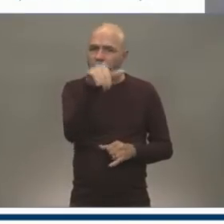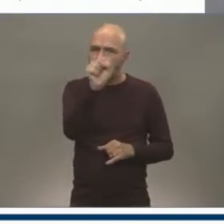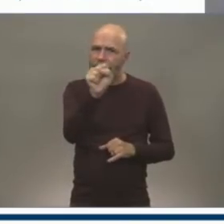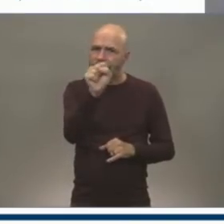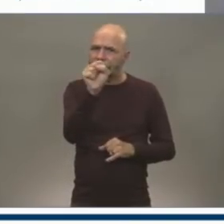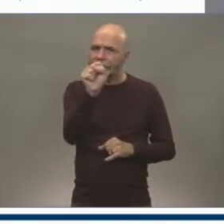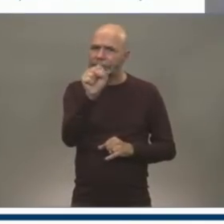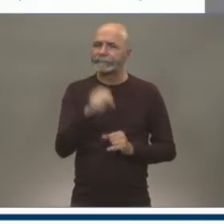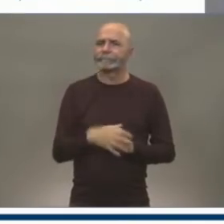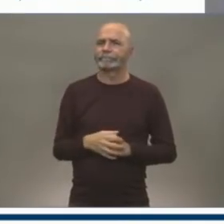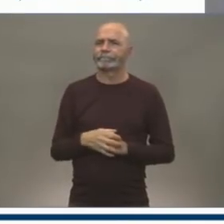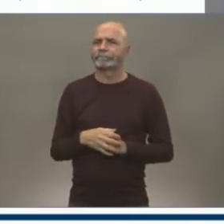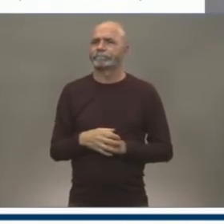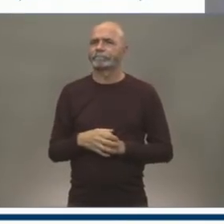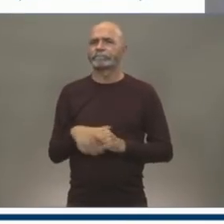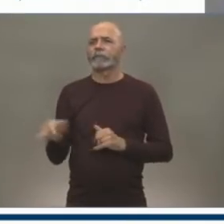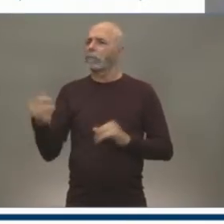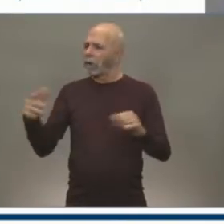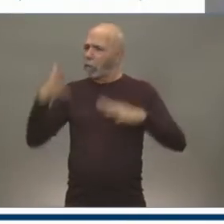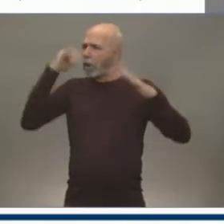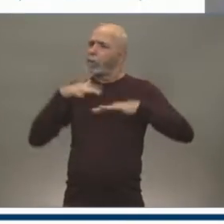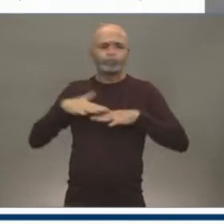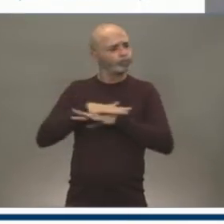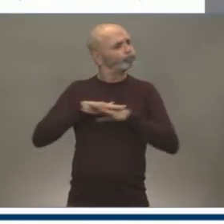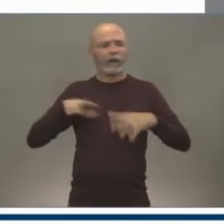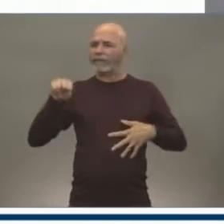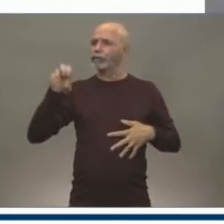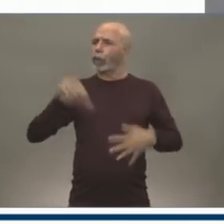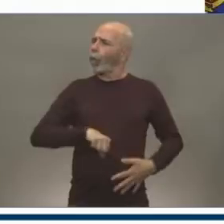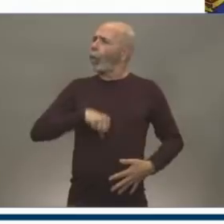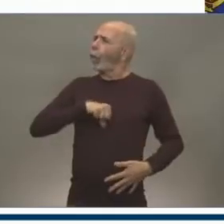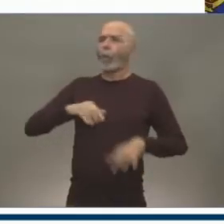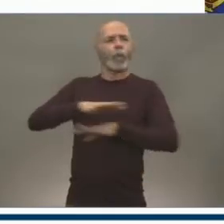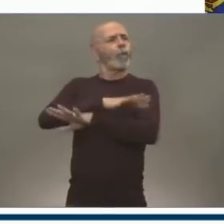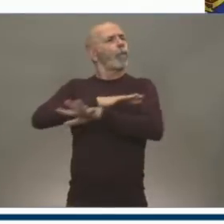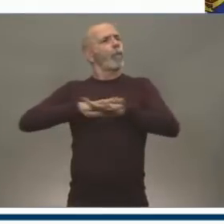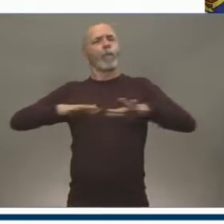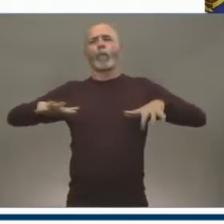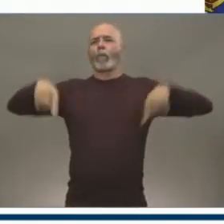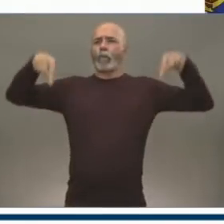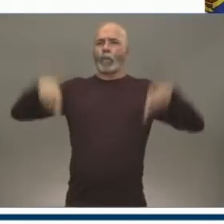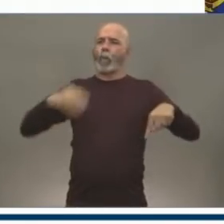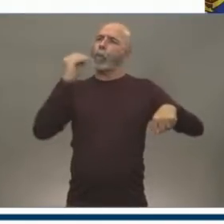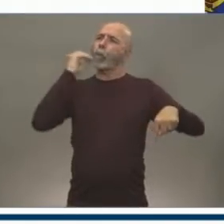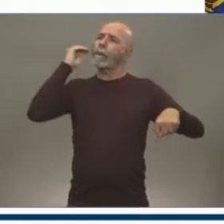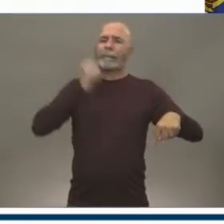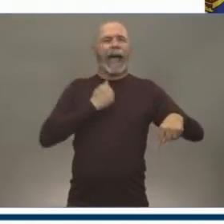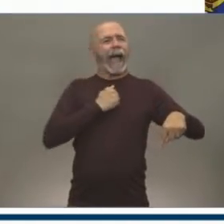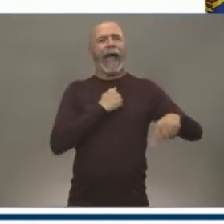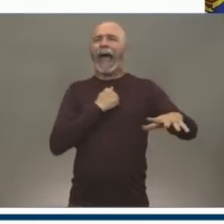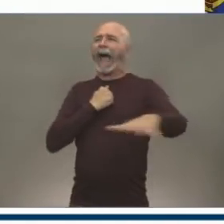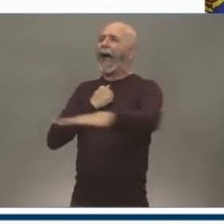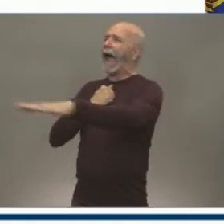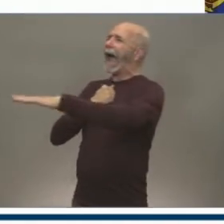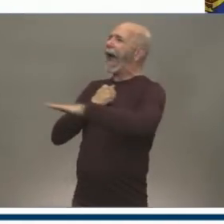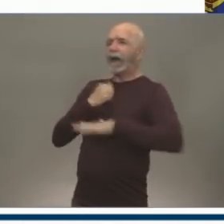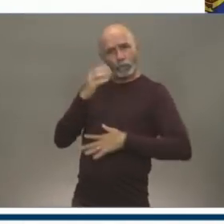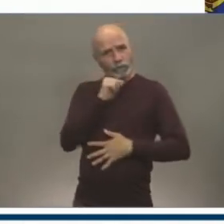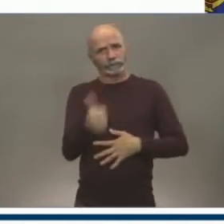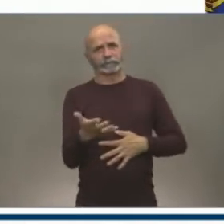time in our own neighborhoods and our own properties. Next, we'll go to Keith Doucette from the Canadian Press. Go ahead,